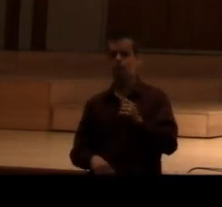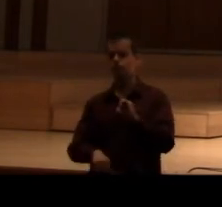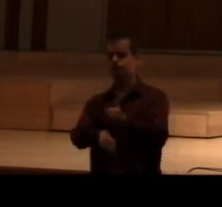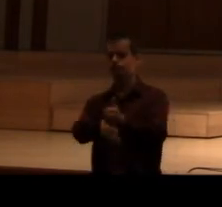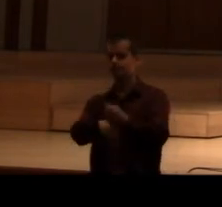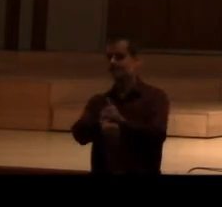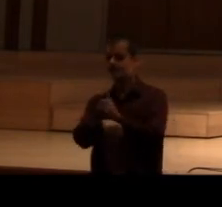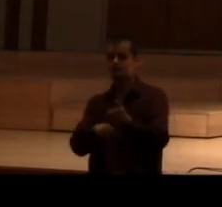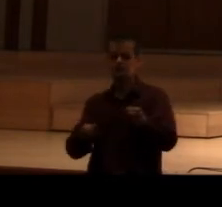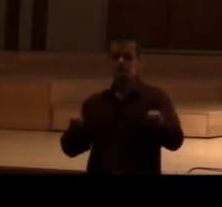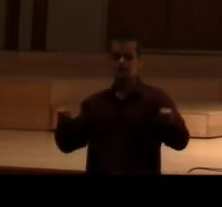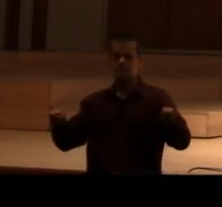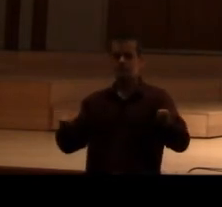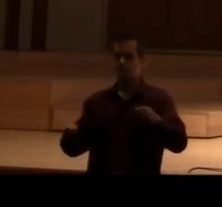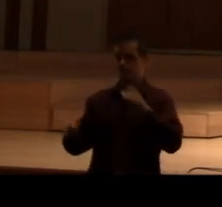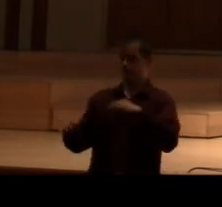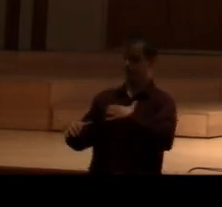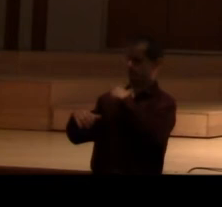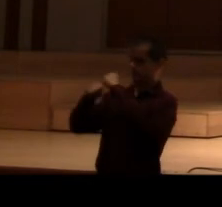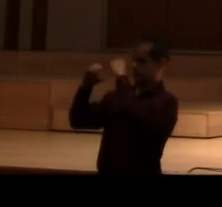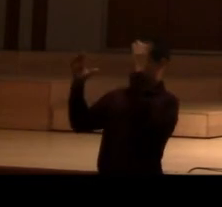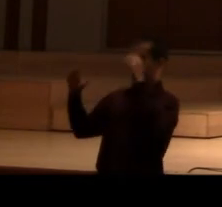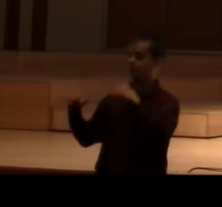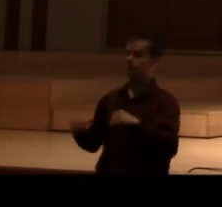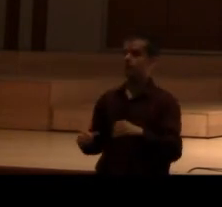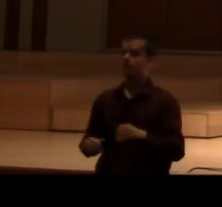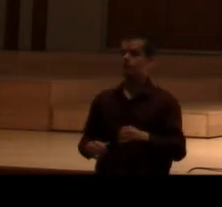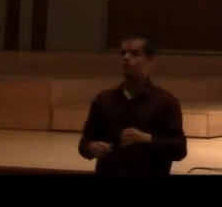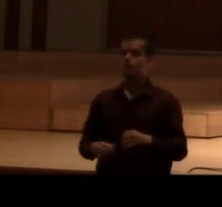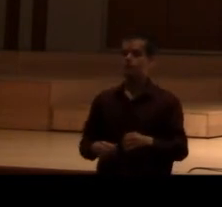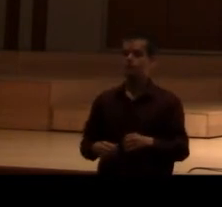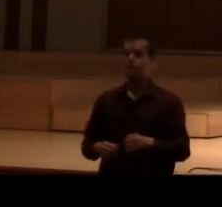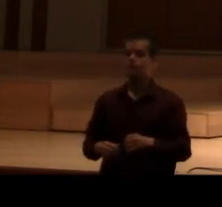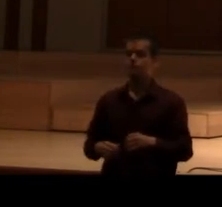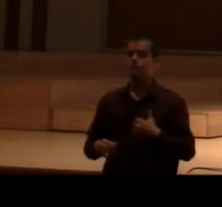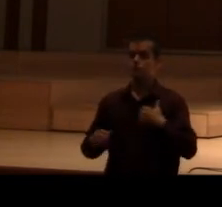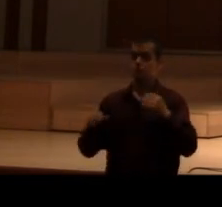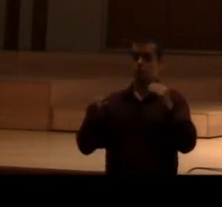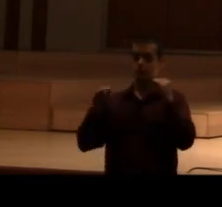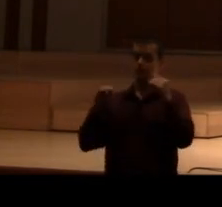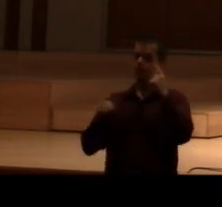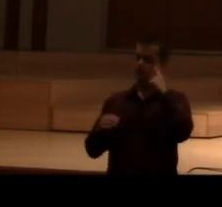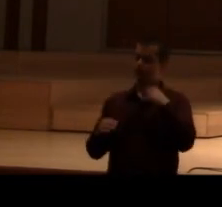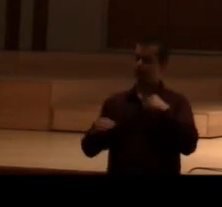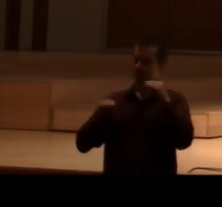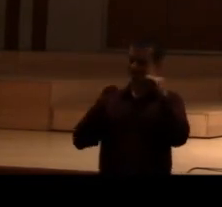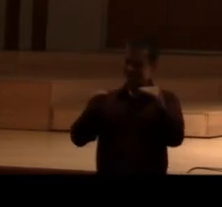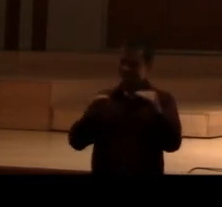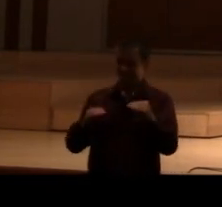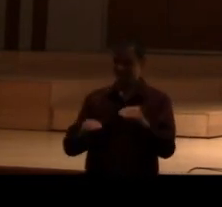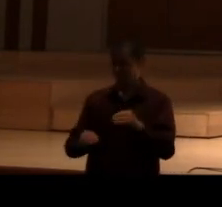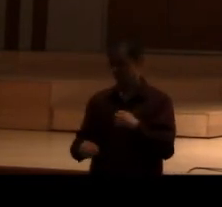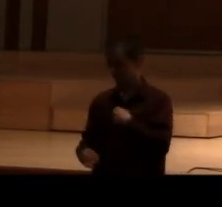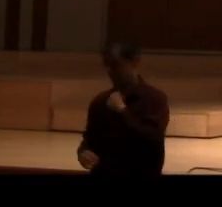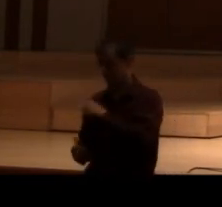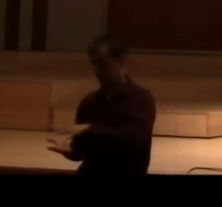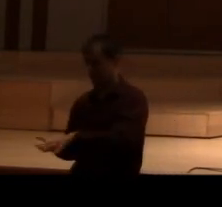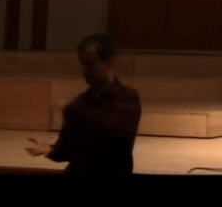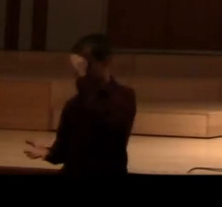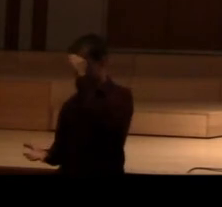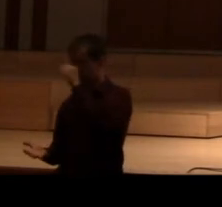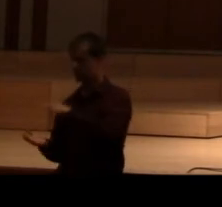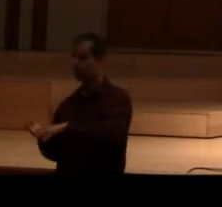and management. Being a teacher, I thought, meant that I would be teaching all the time, not learning. The student hat was for